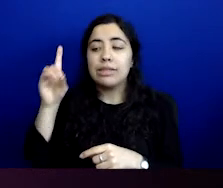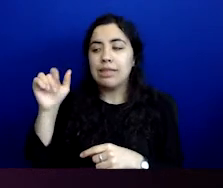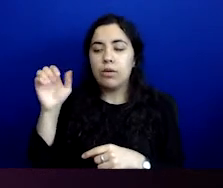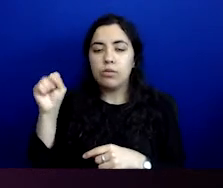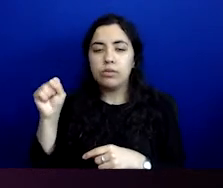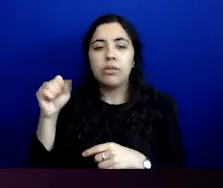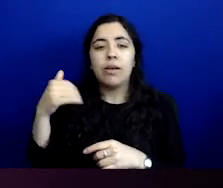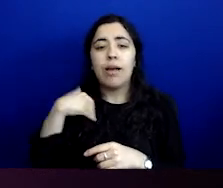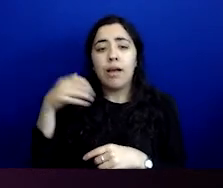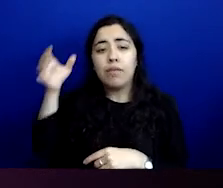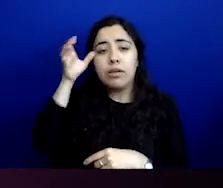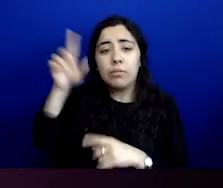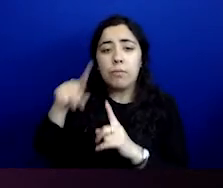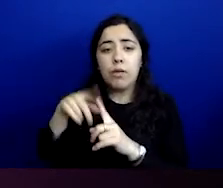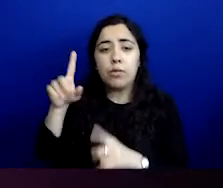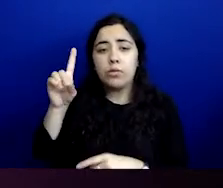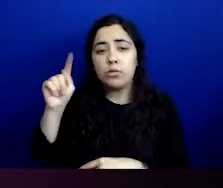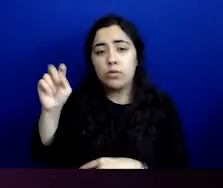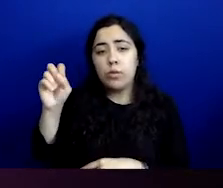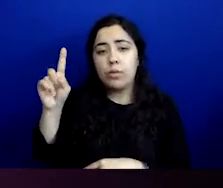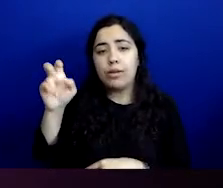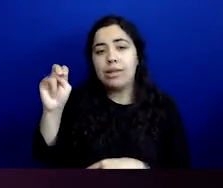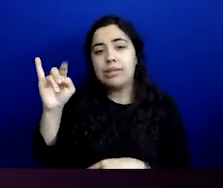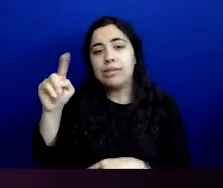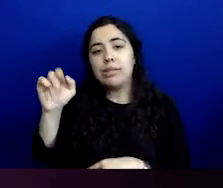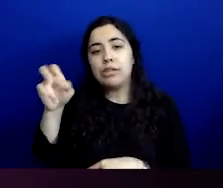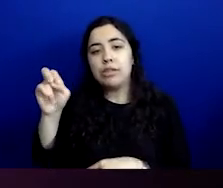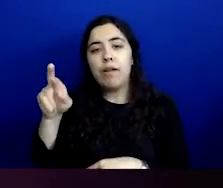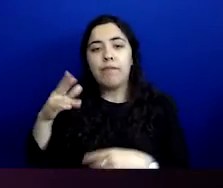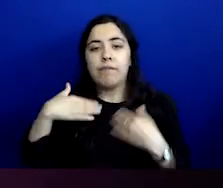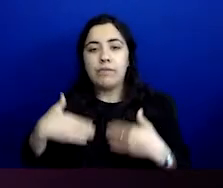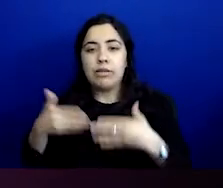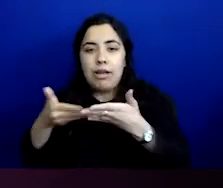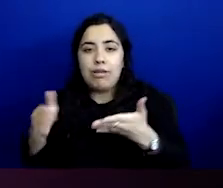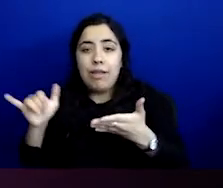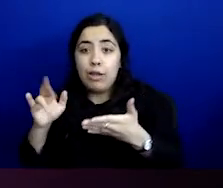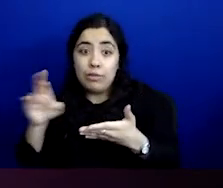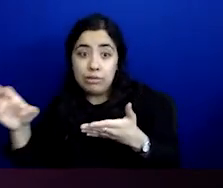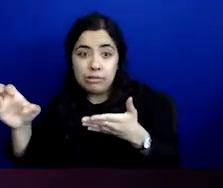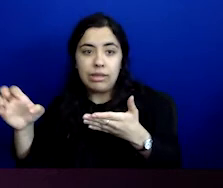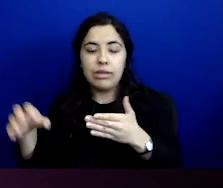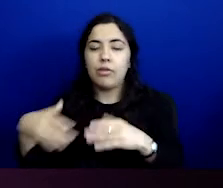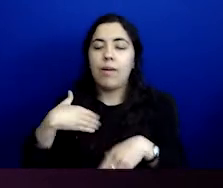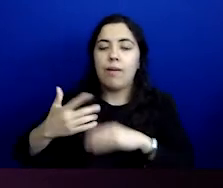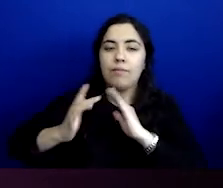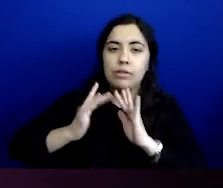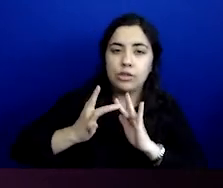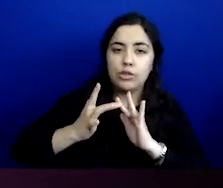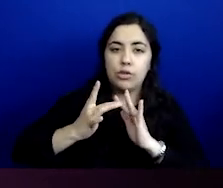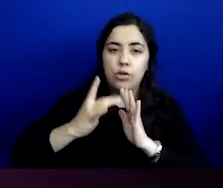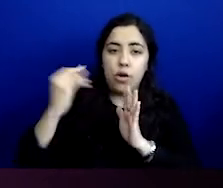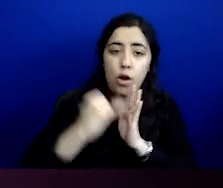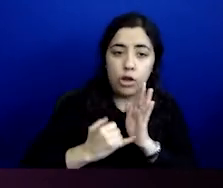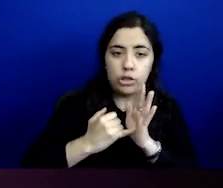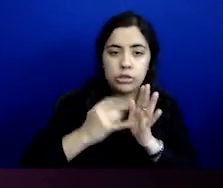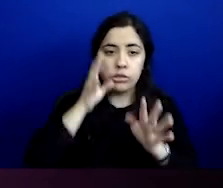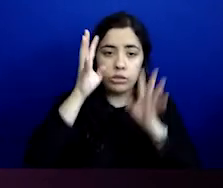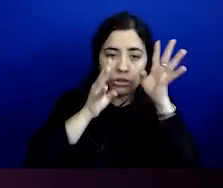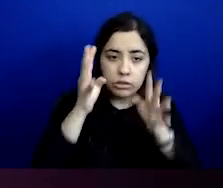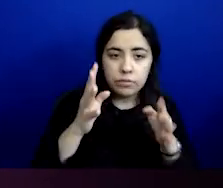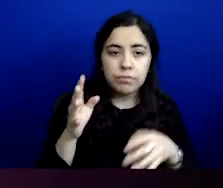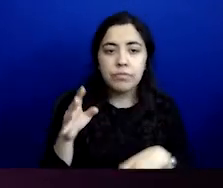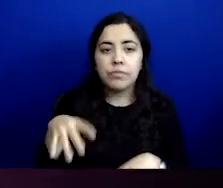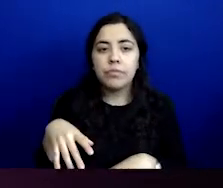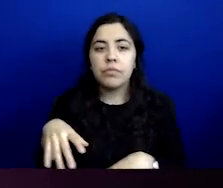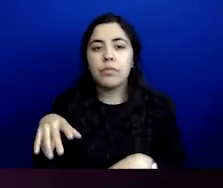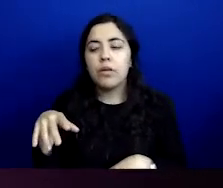still fairly early, digital art, and then you have this idea of the Web3 applications. So Audius is kind of like a Web3